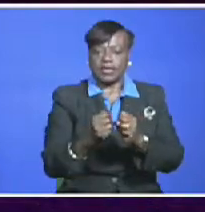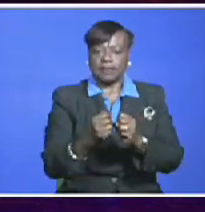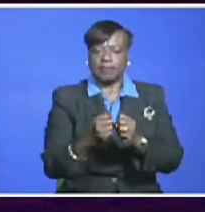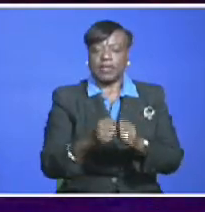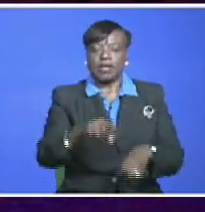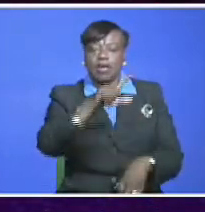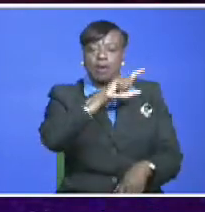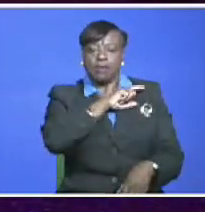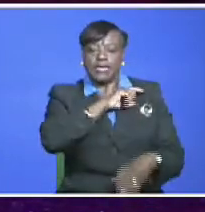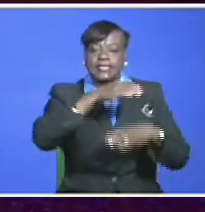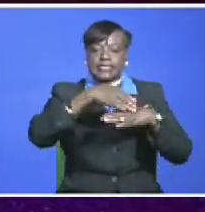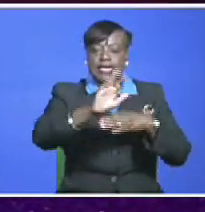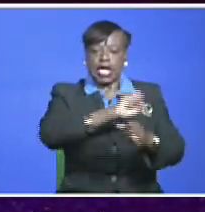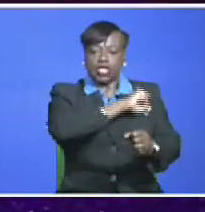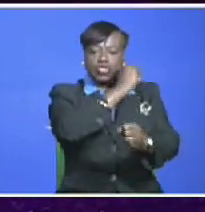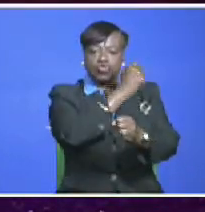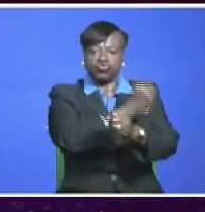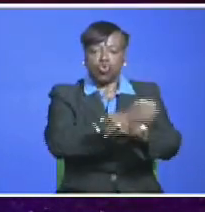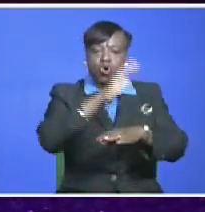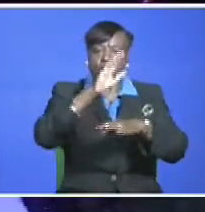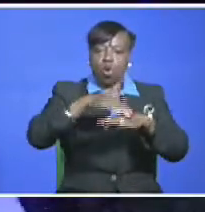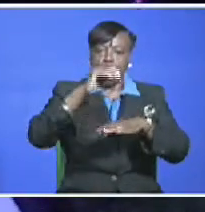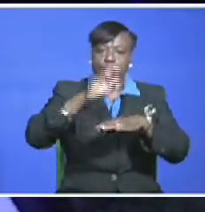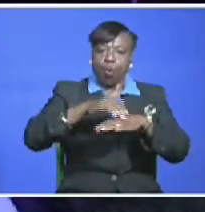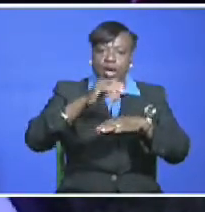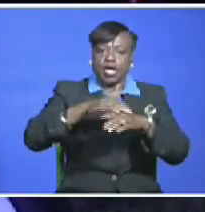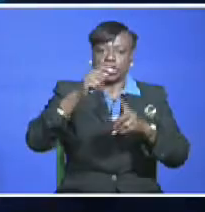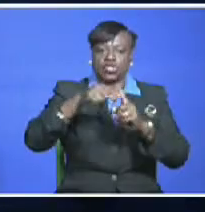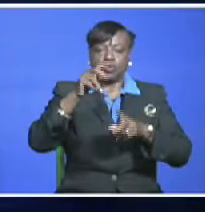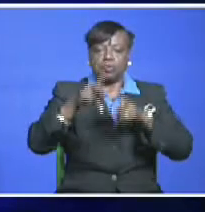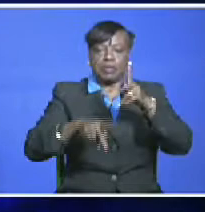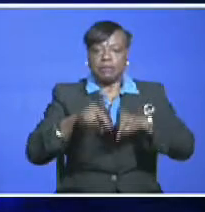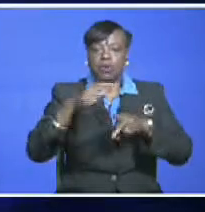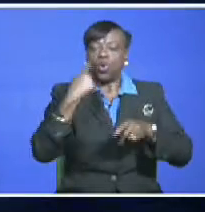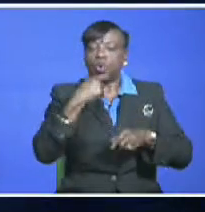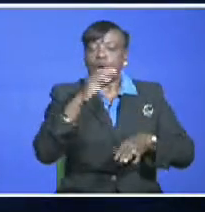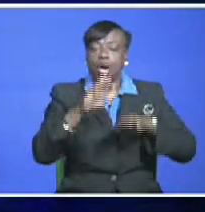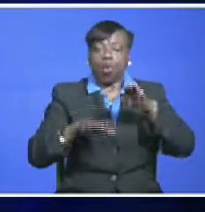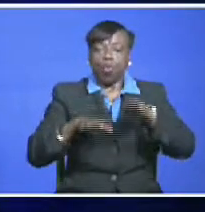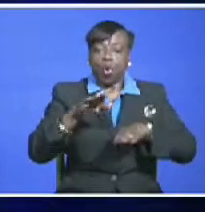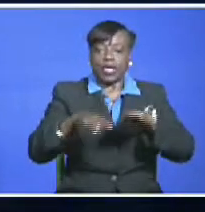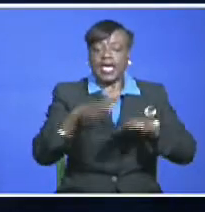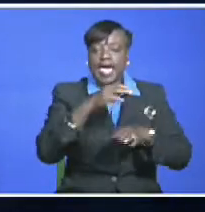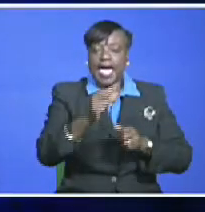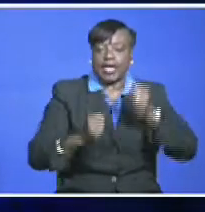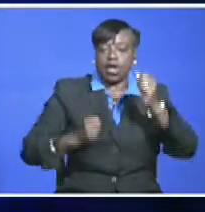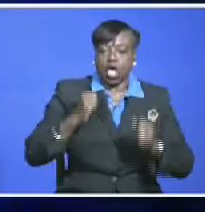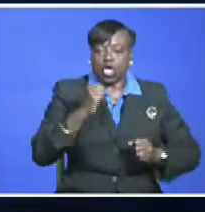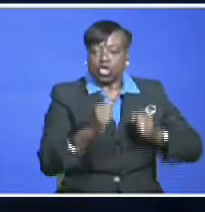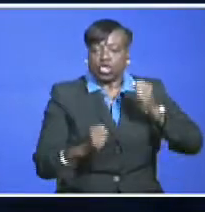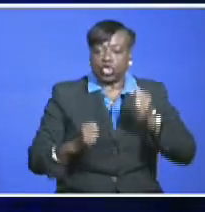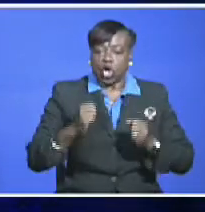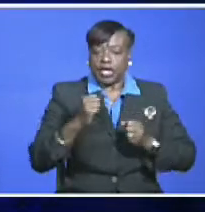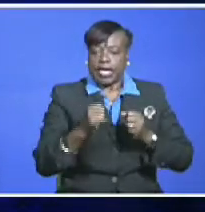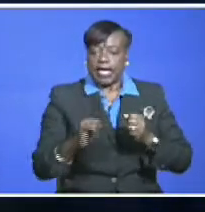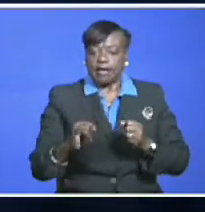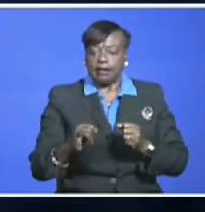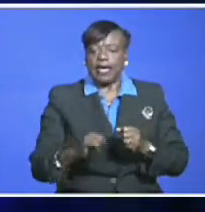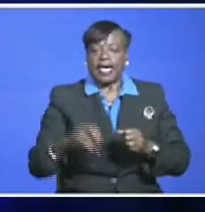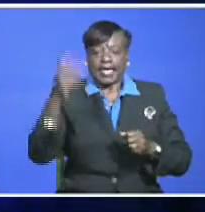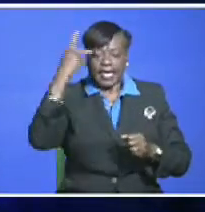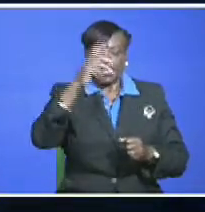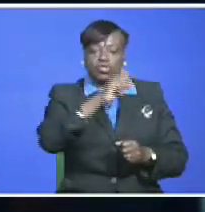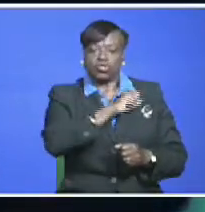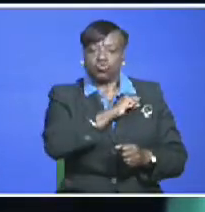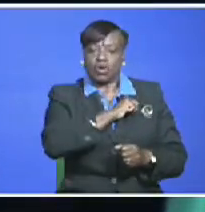Meantime, police sending a strong warning to pedestrians and joggers. Assistant Commissioner of Police Ken Strawn expressed a concern over